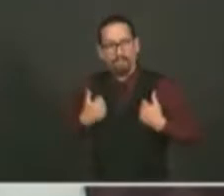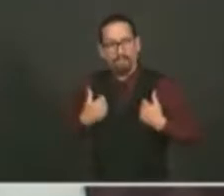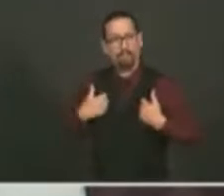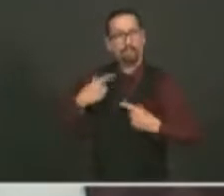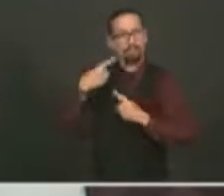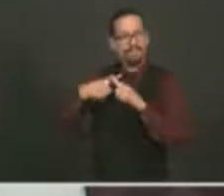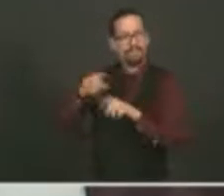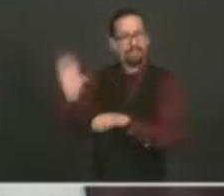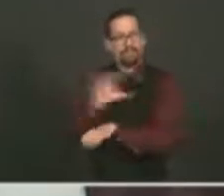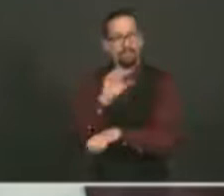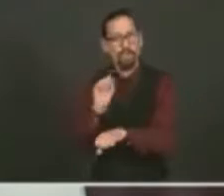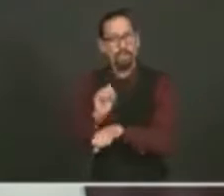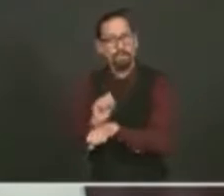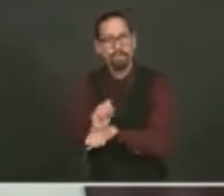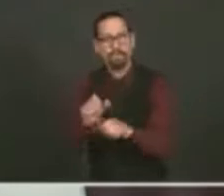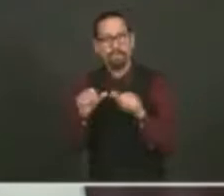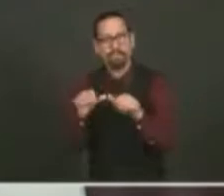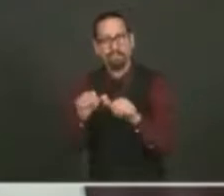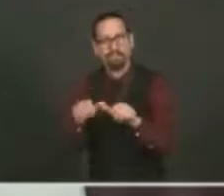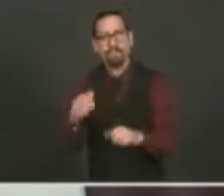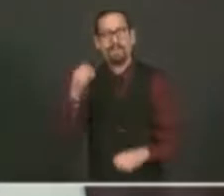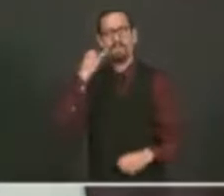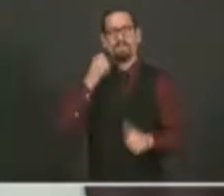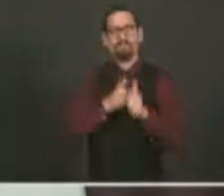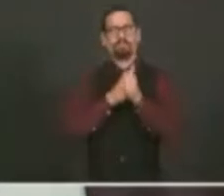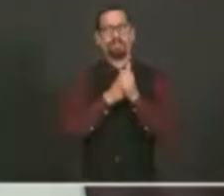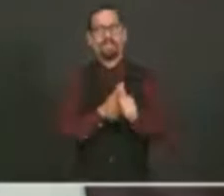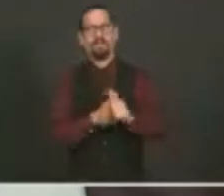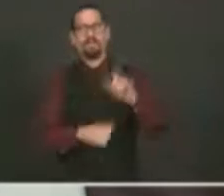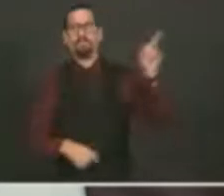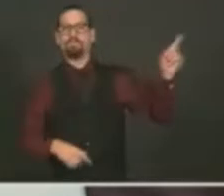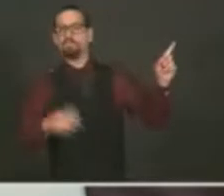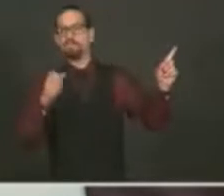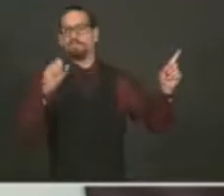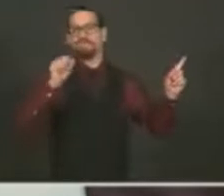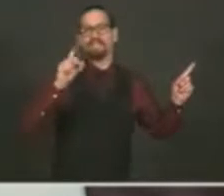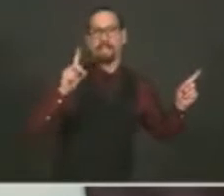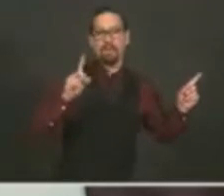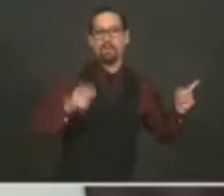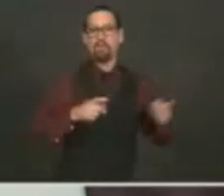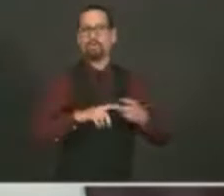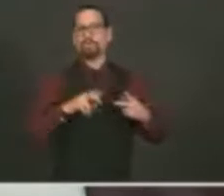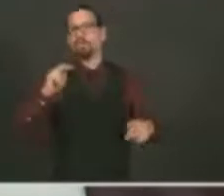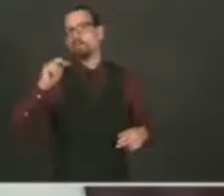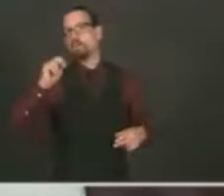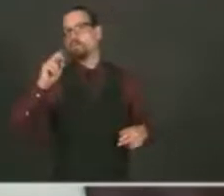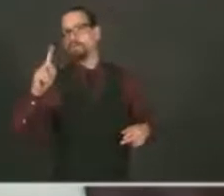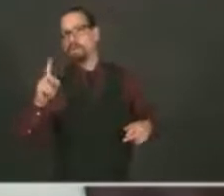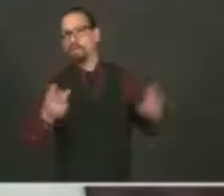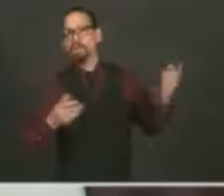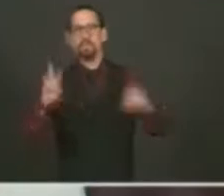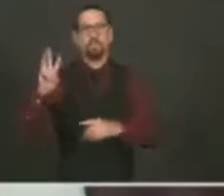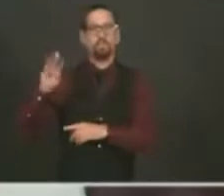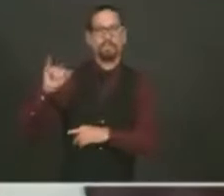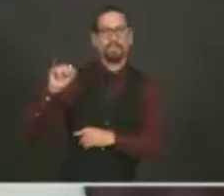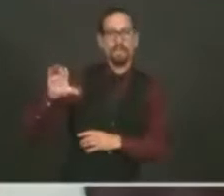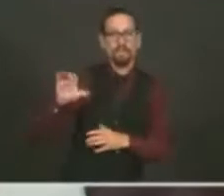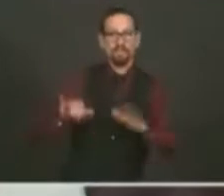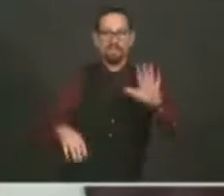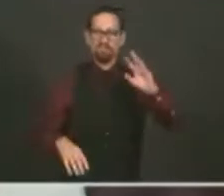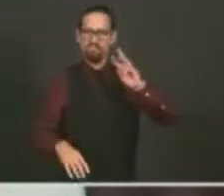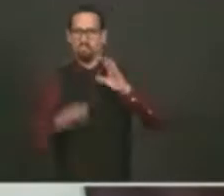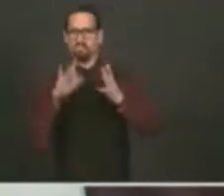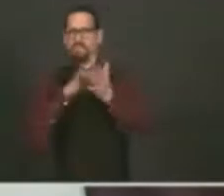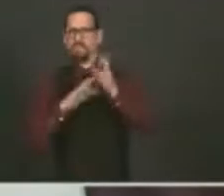the Wisconsin, South Dakota, North Dakota territory, more people would be out of work. So it's not a lockdown, and I think